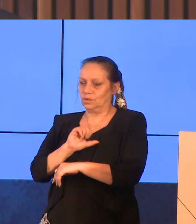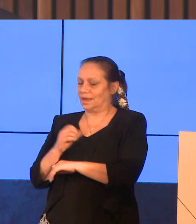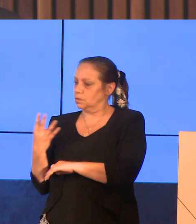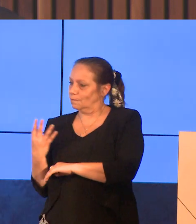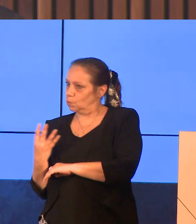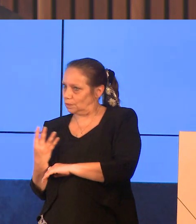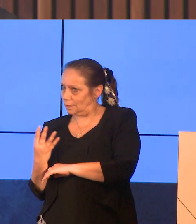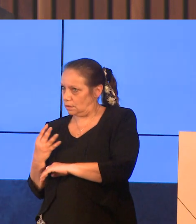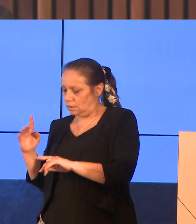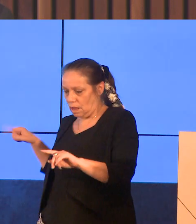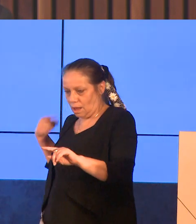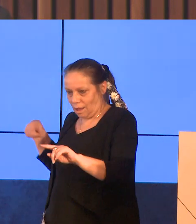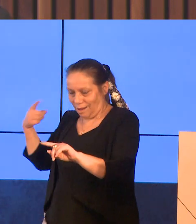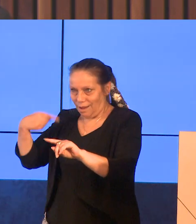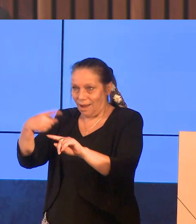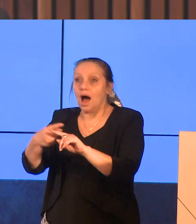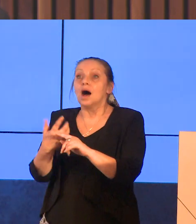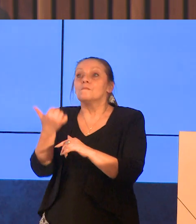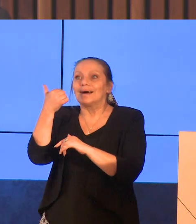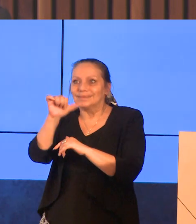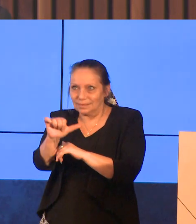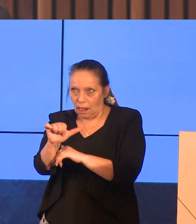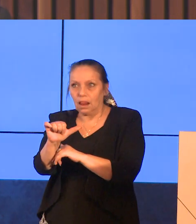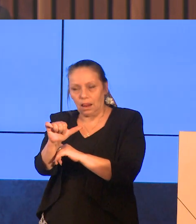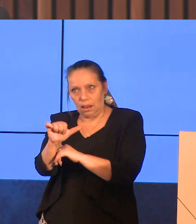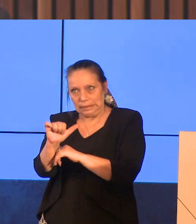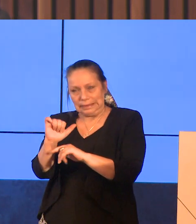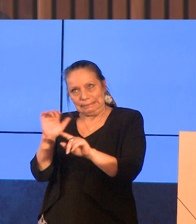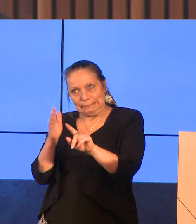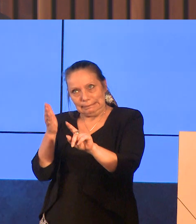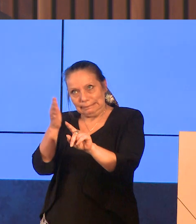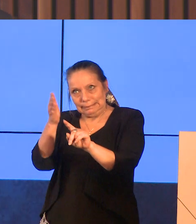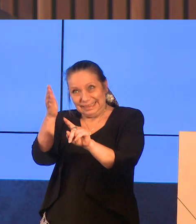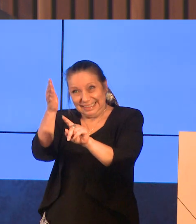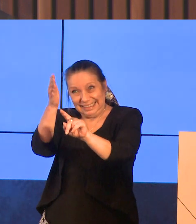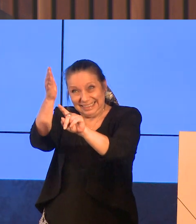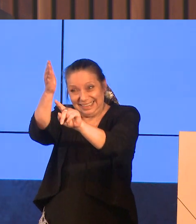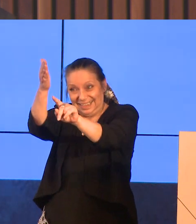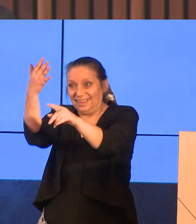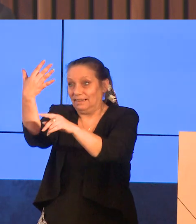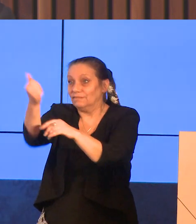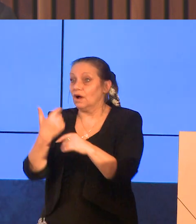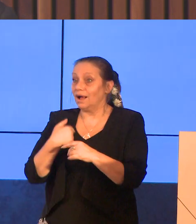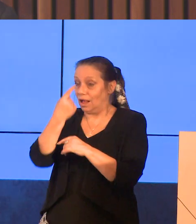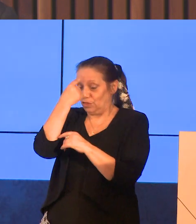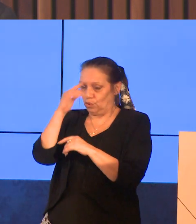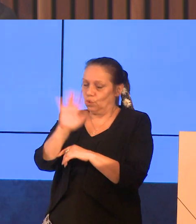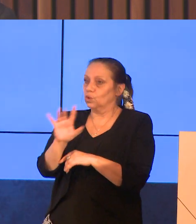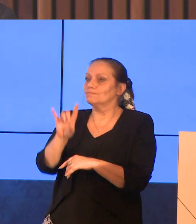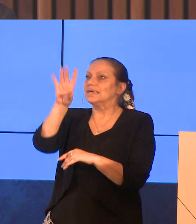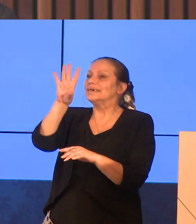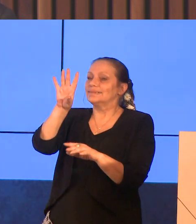2014, but we still have a long way to go. I always thought that this was at least a